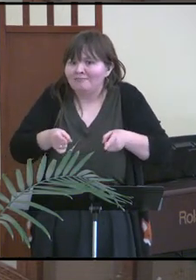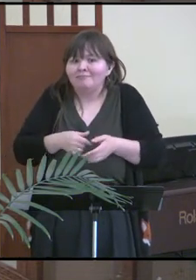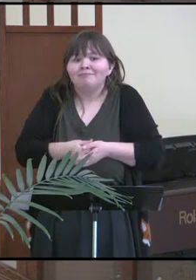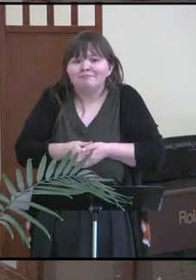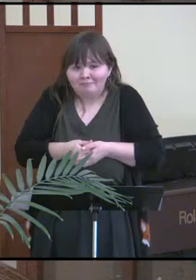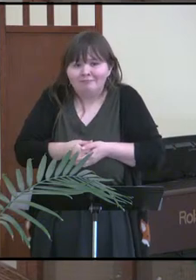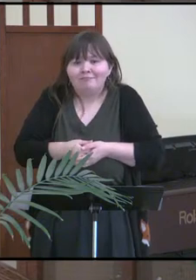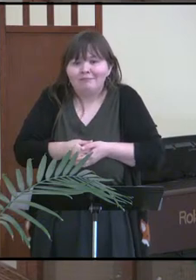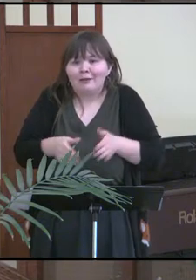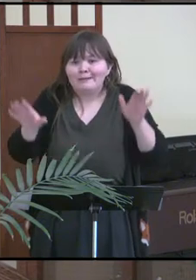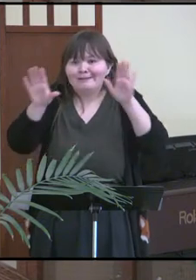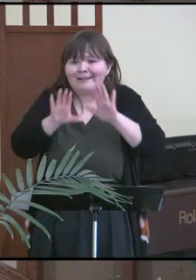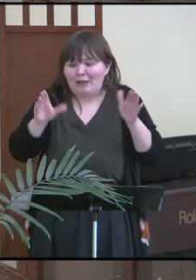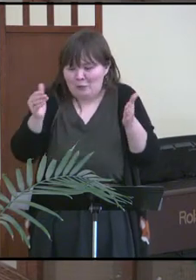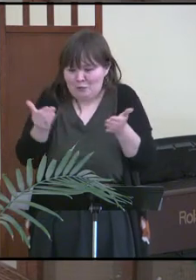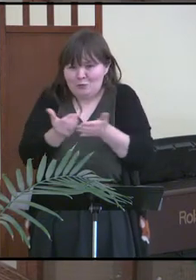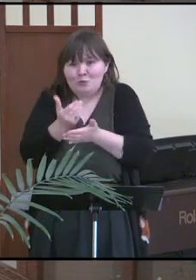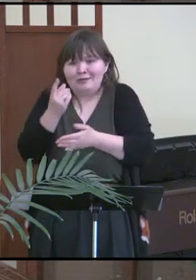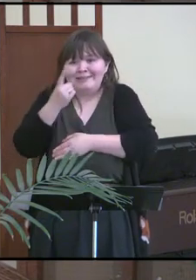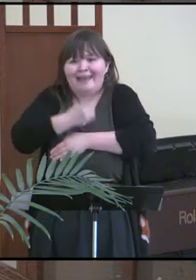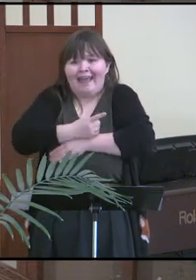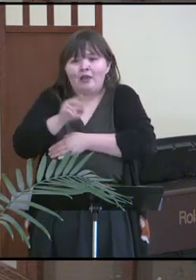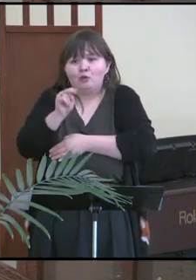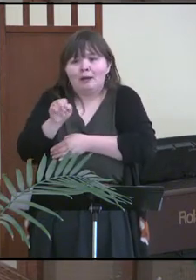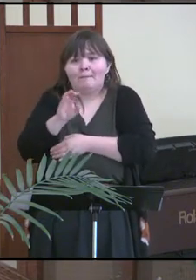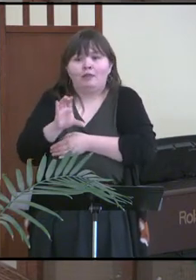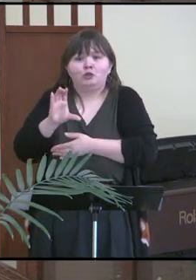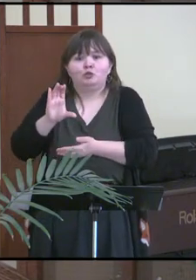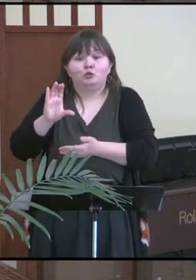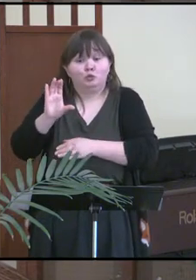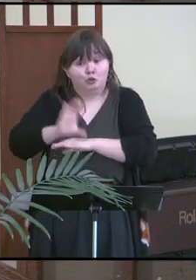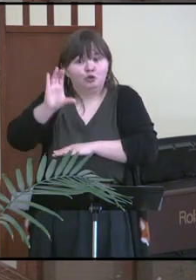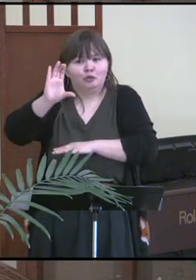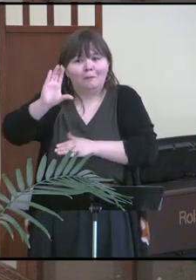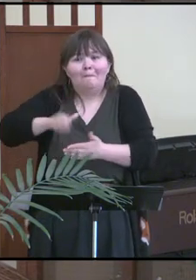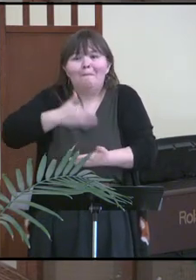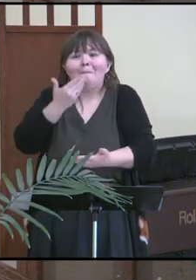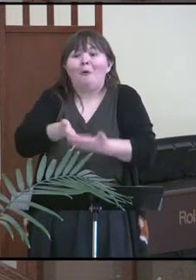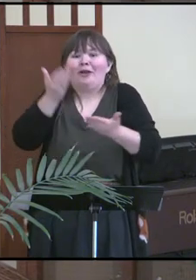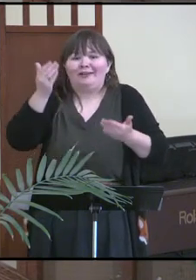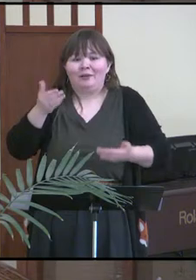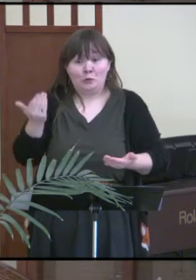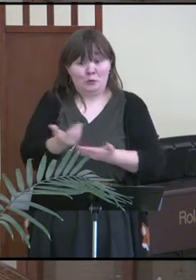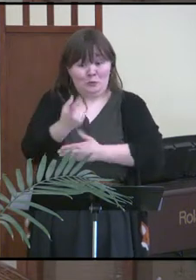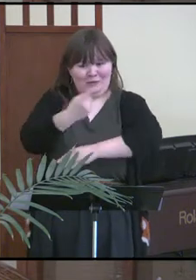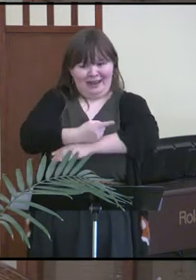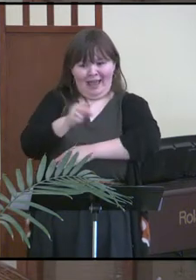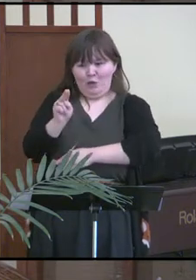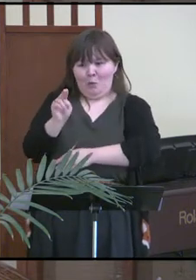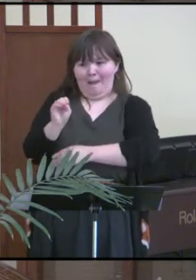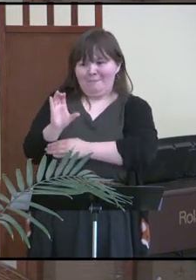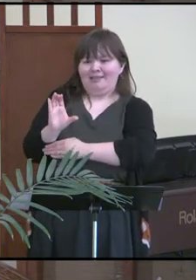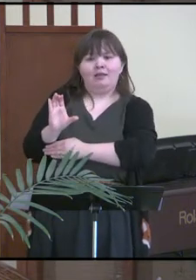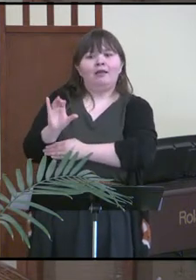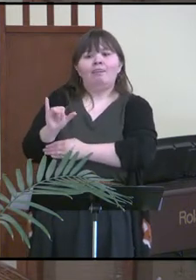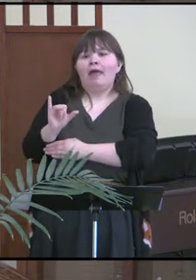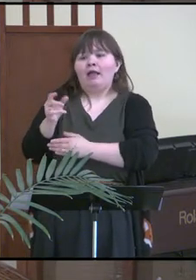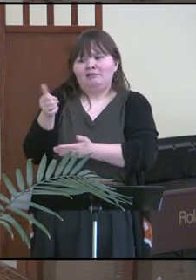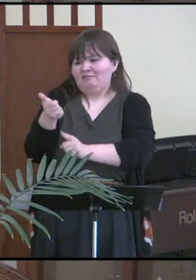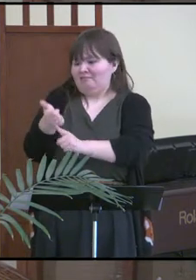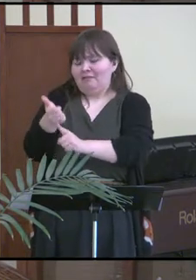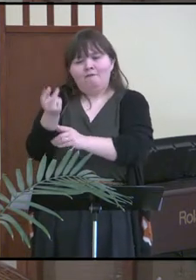That Sunday, the New Day United Methodist Church was born. New Day UMC is a